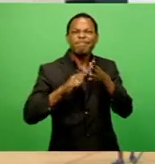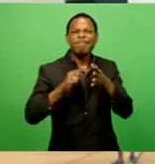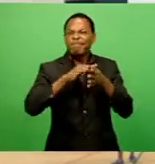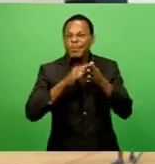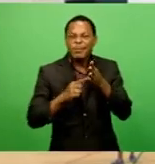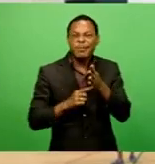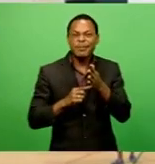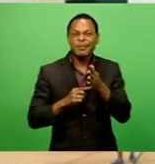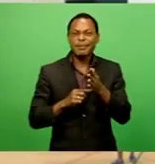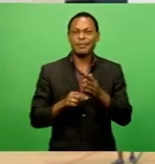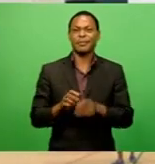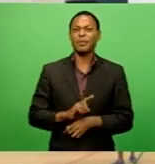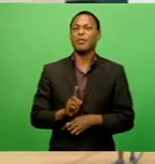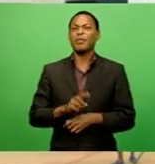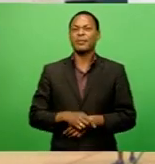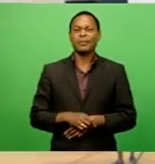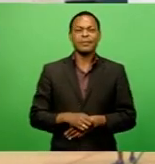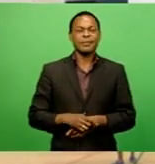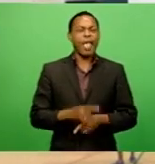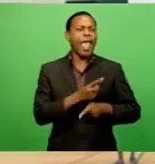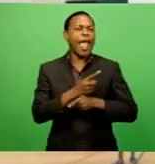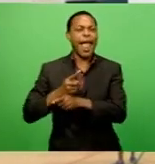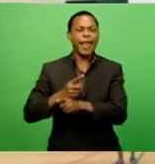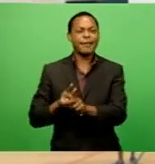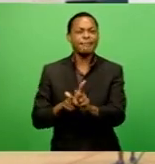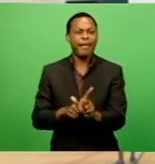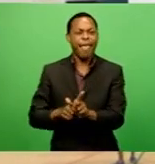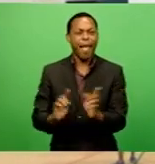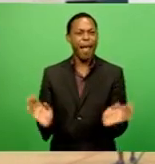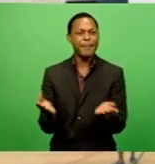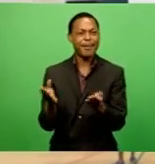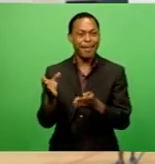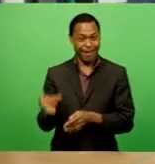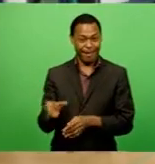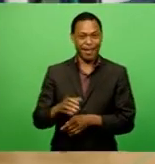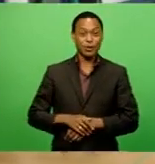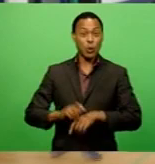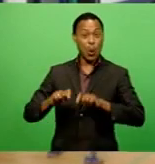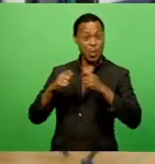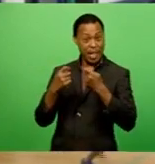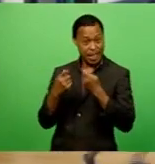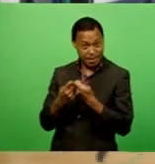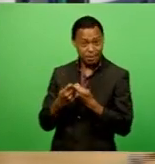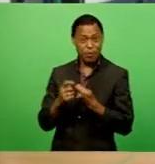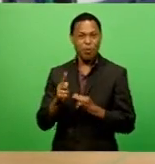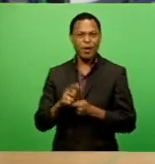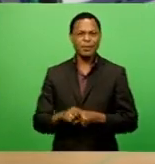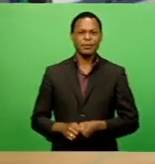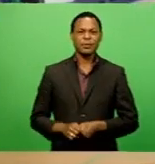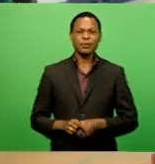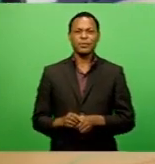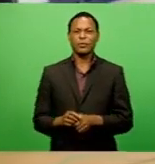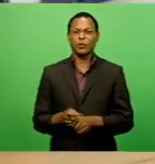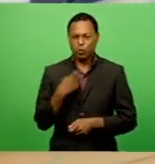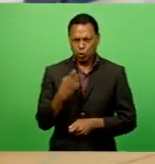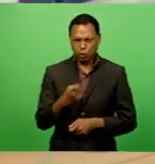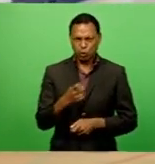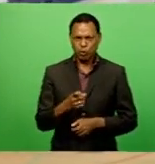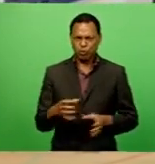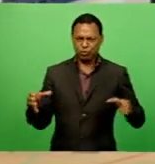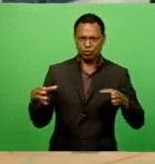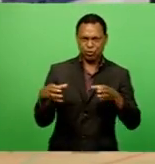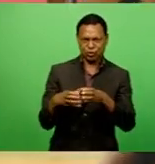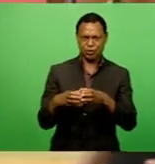and Waiti Wangatambu were guiding the young players. The squad is expected to get back together soon for a